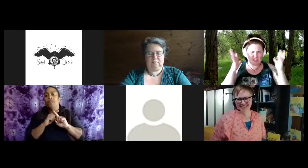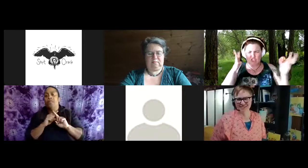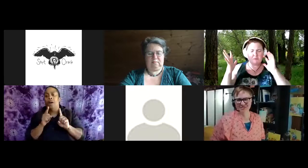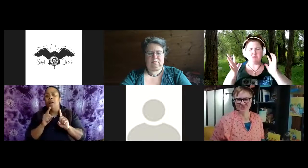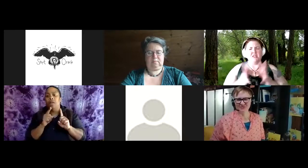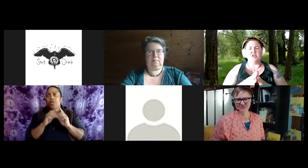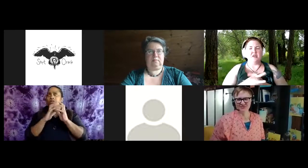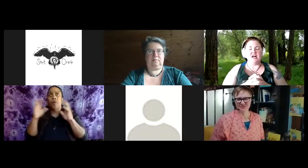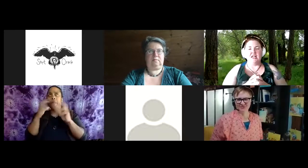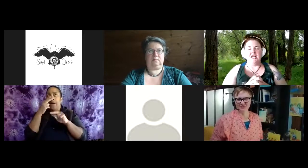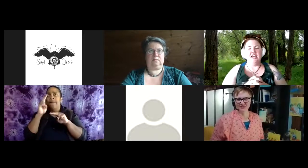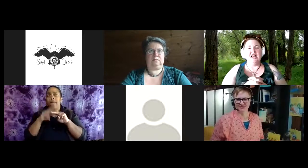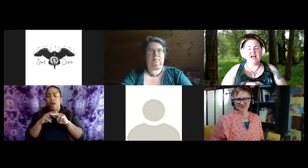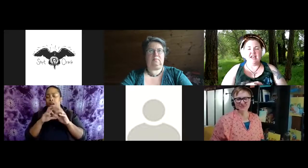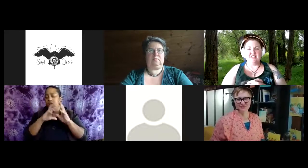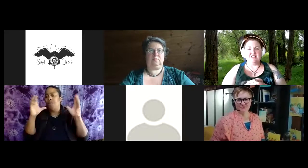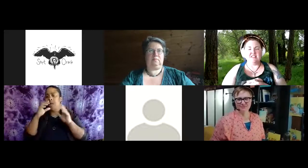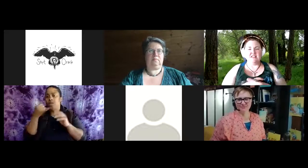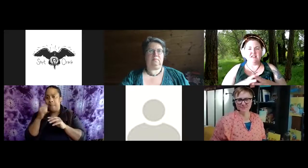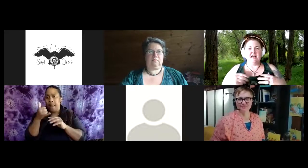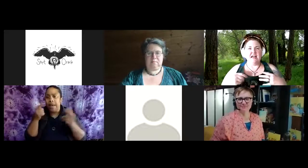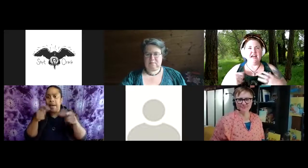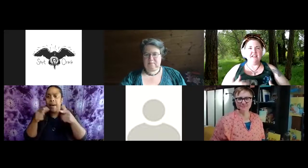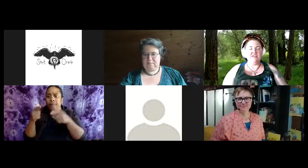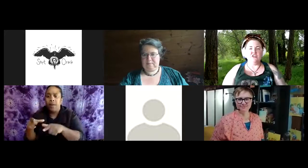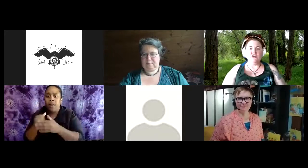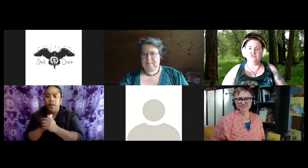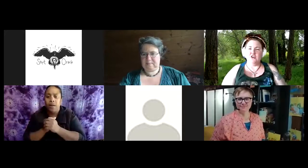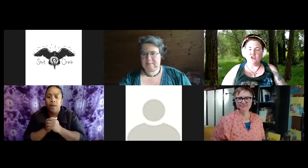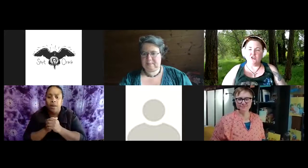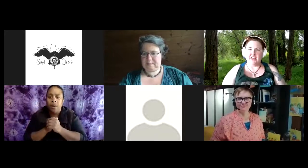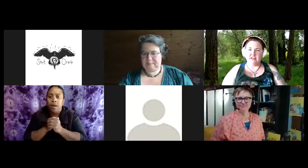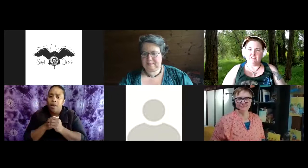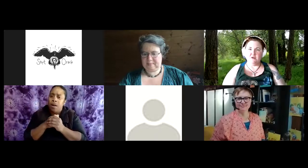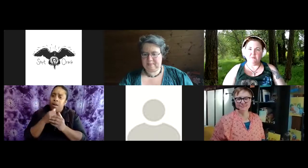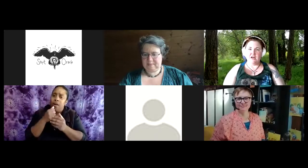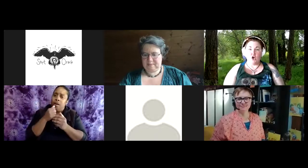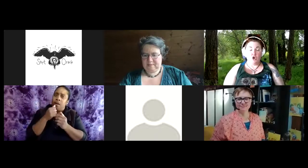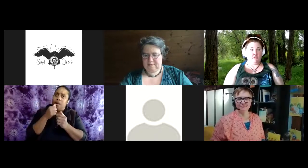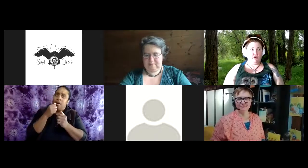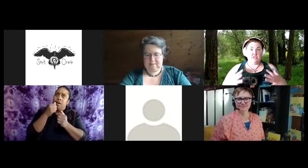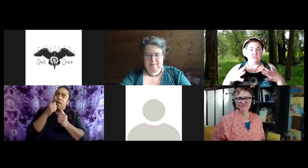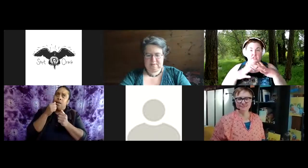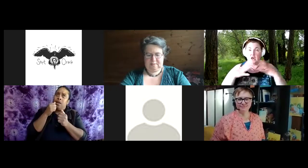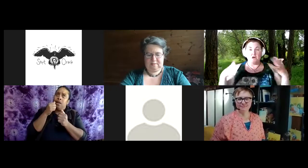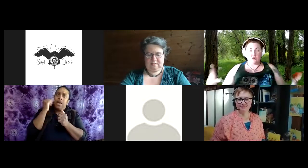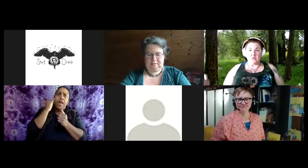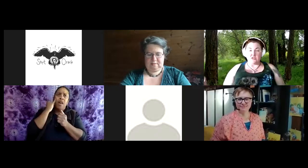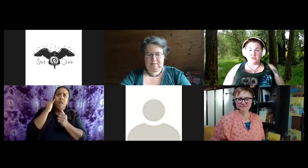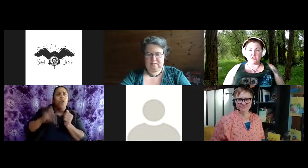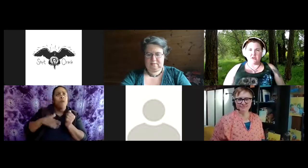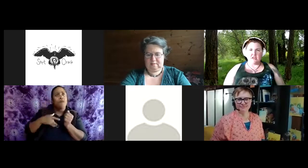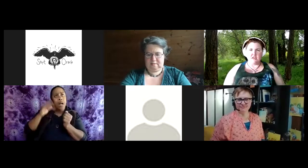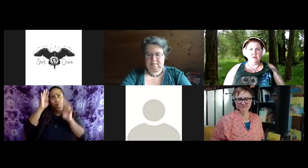so much fun, there's so much play going on, and anything you felt creative about over this